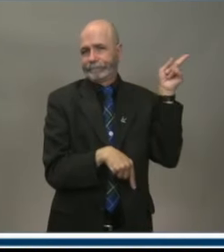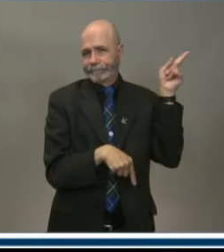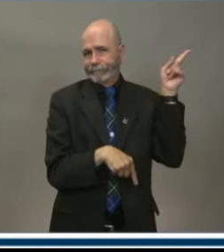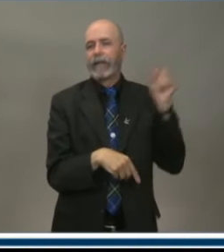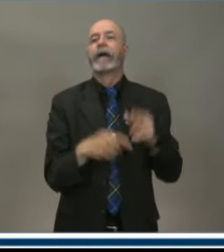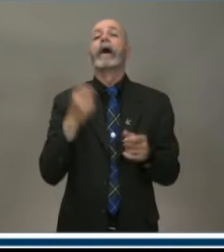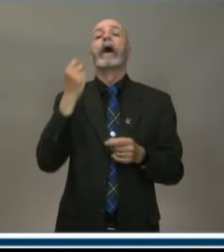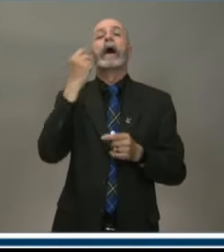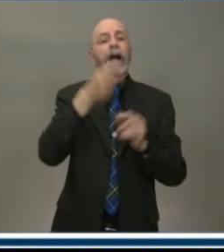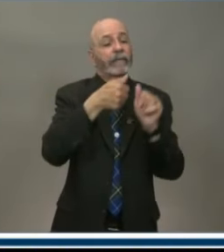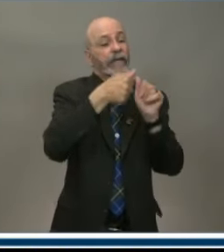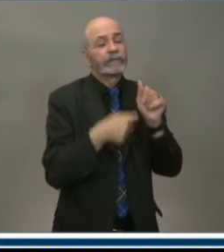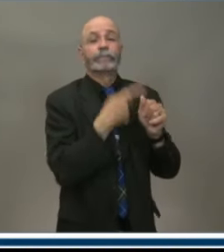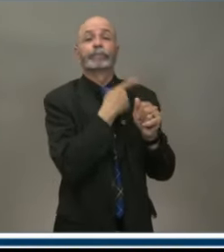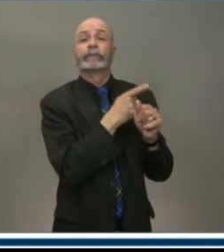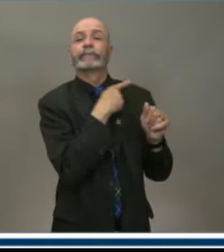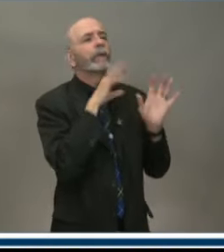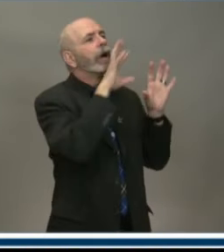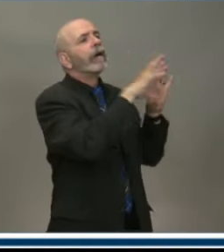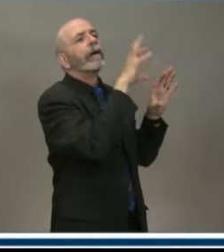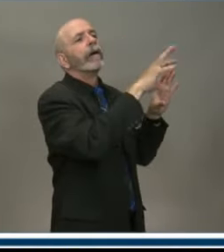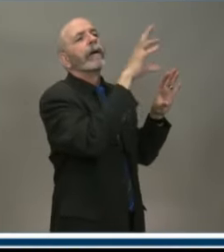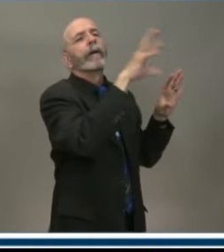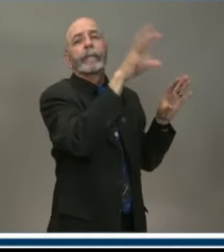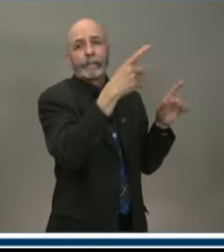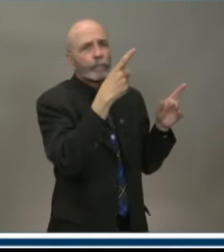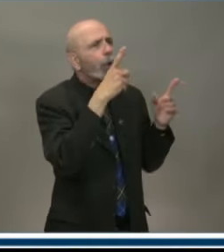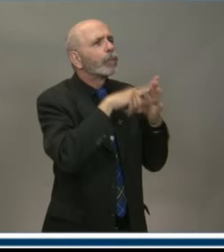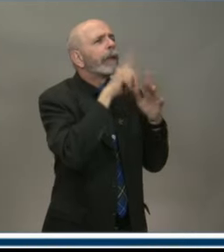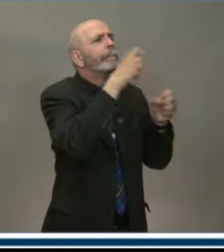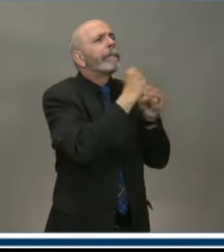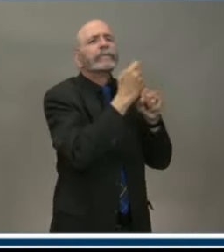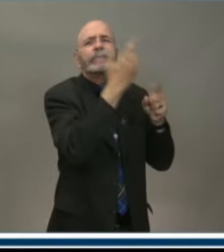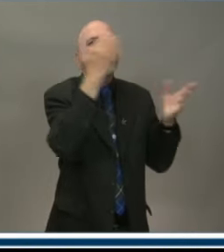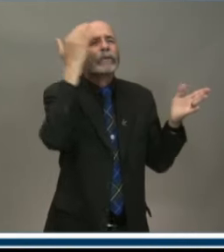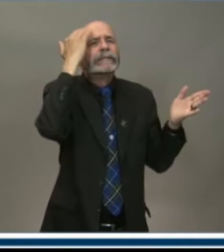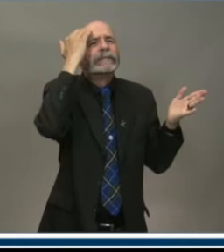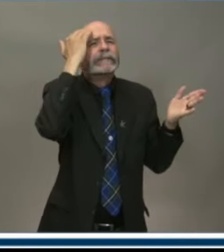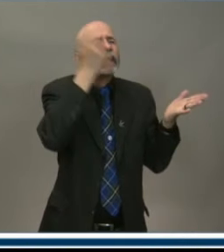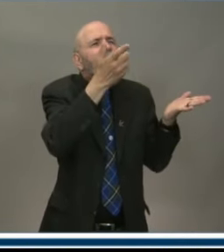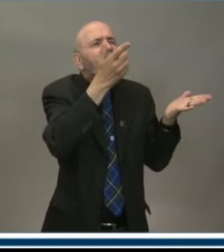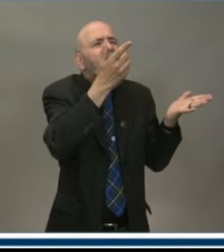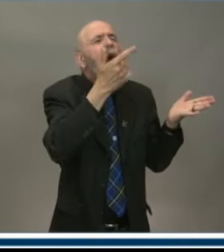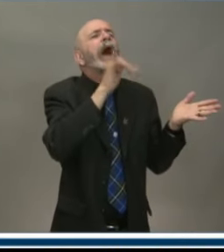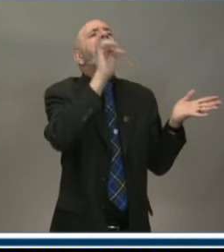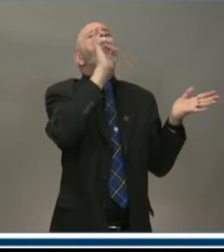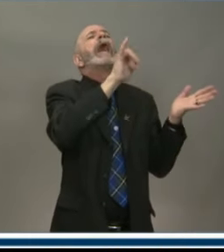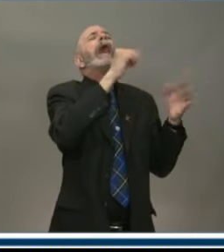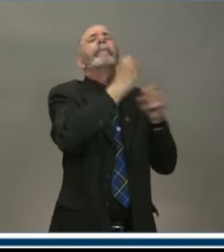then, what makes sense for each province. So I can't give any definitive answer at this time, but